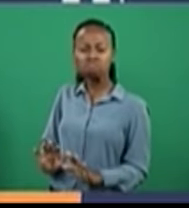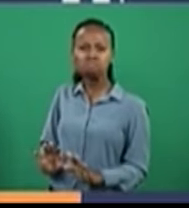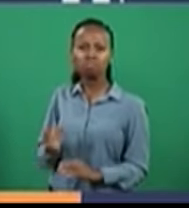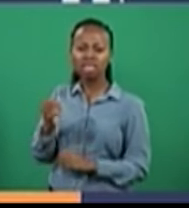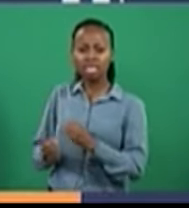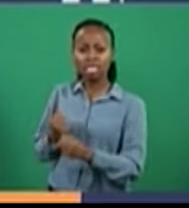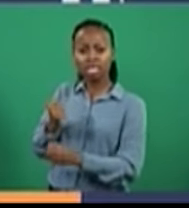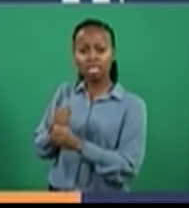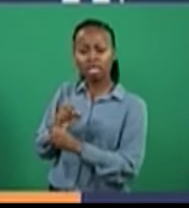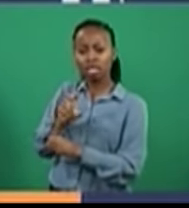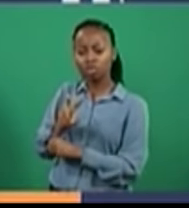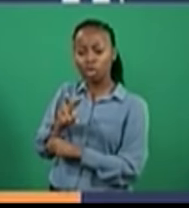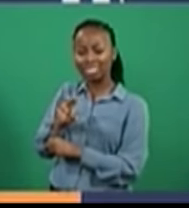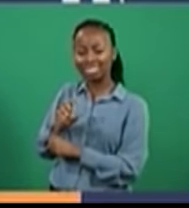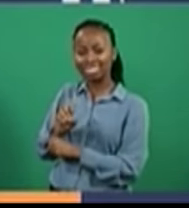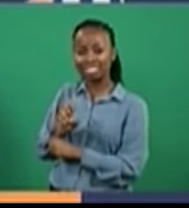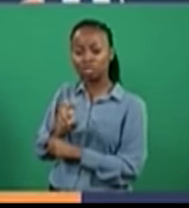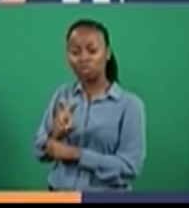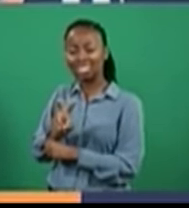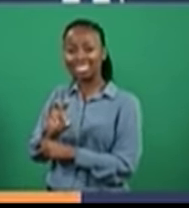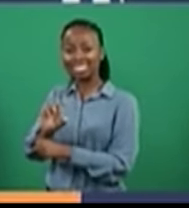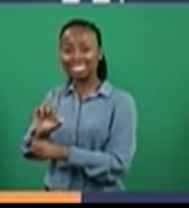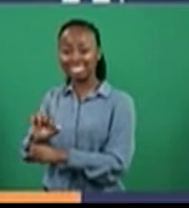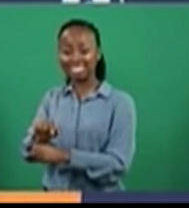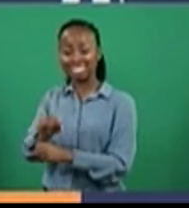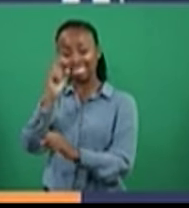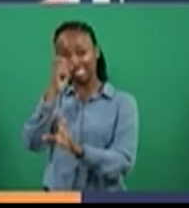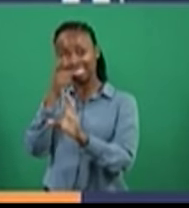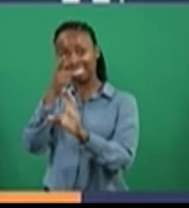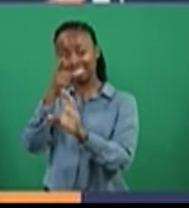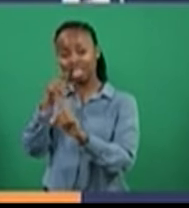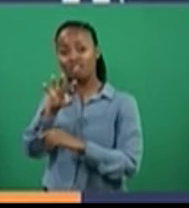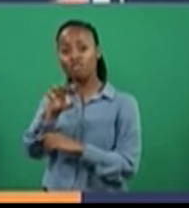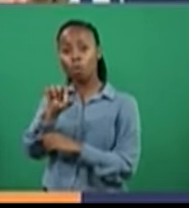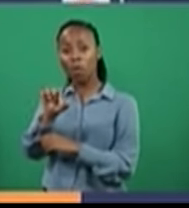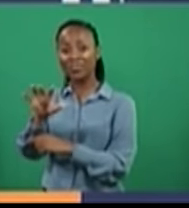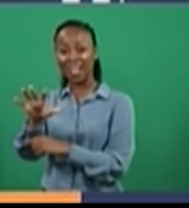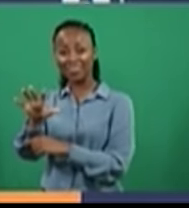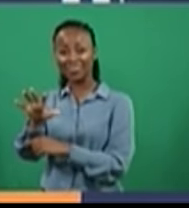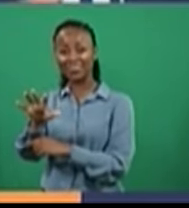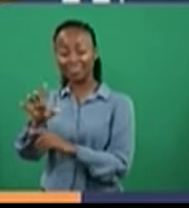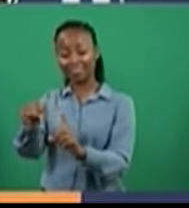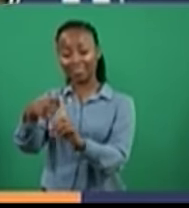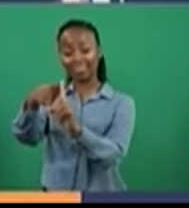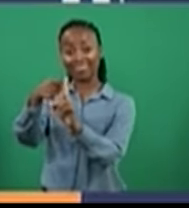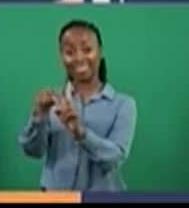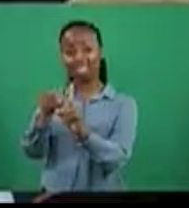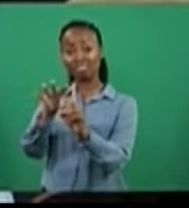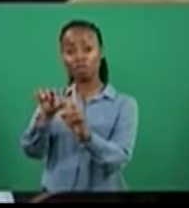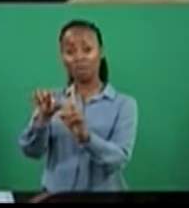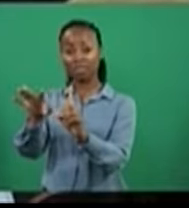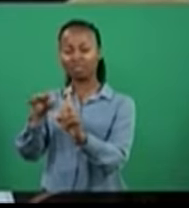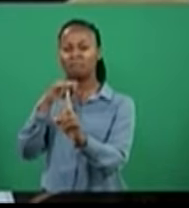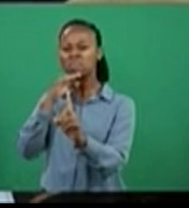2026 forecast of 4.5, you would say that we are running interest rate of